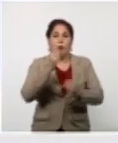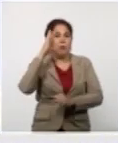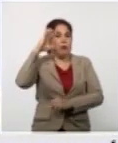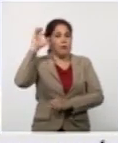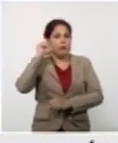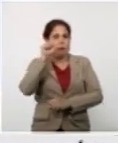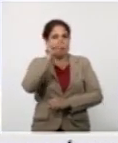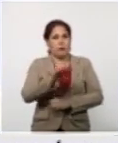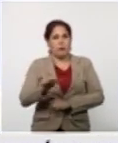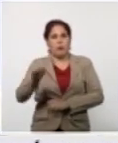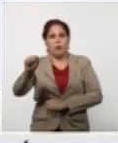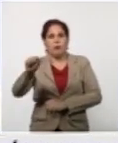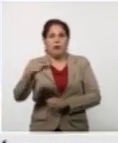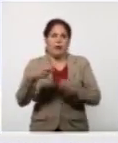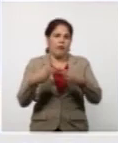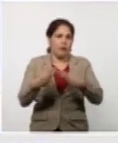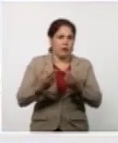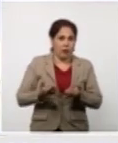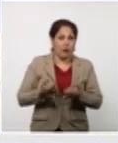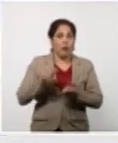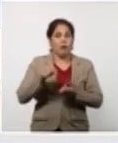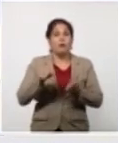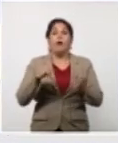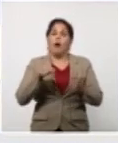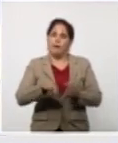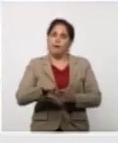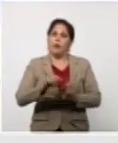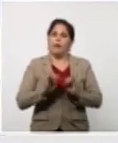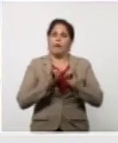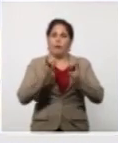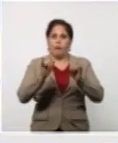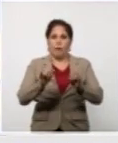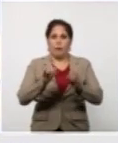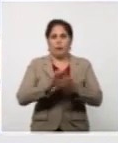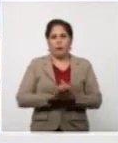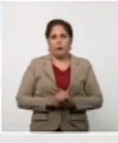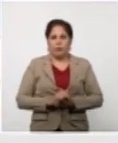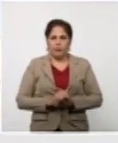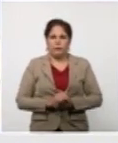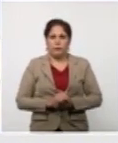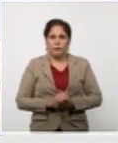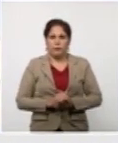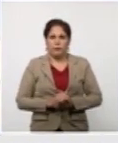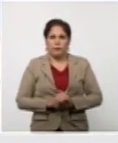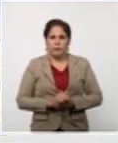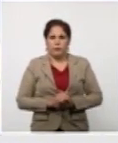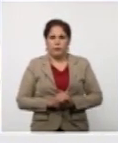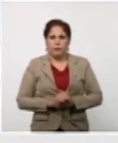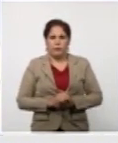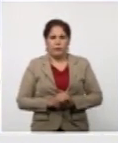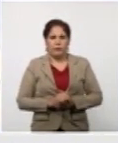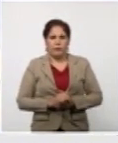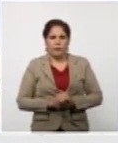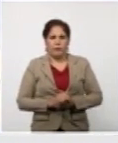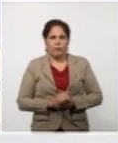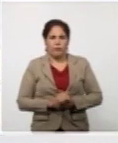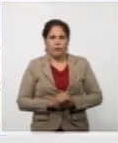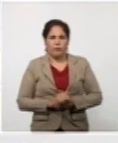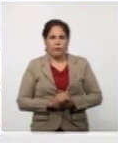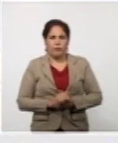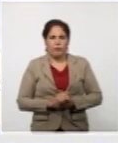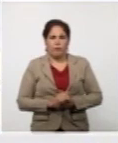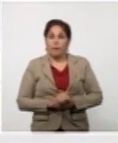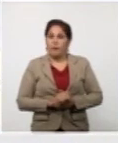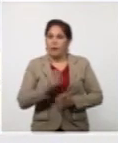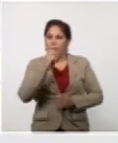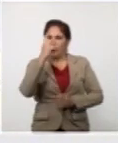measures implemented and surveillance on the people who enter our country that would allow us for the immediate